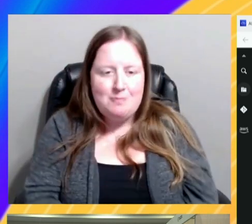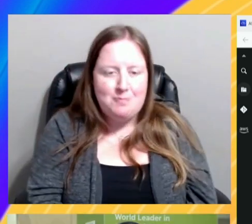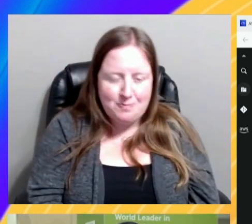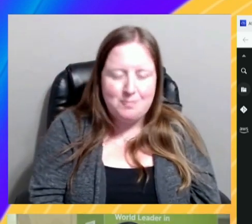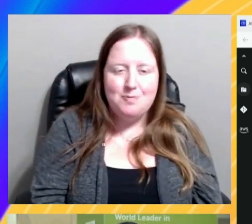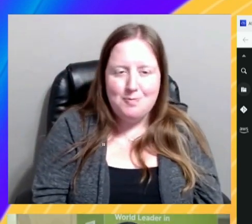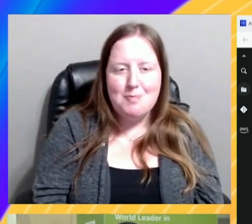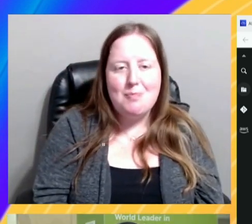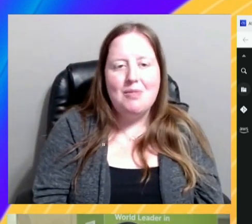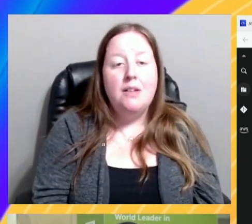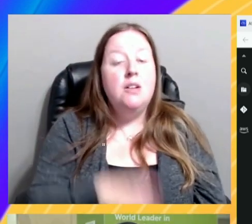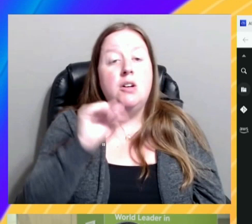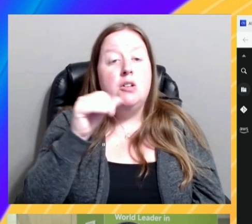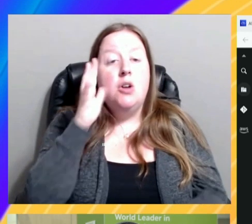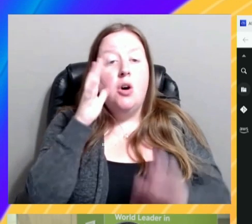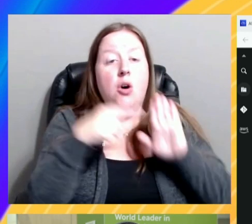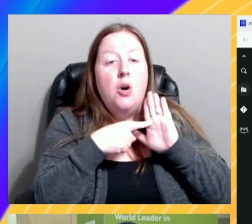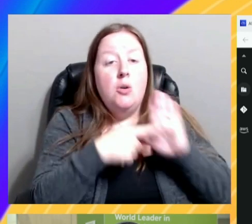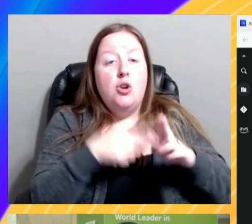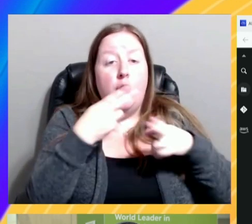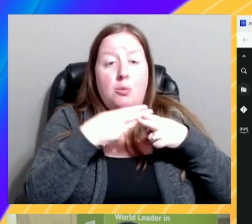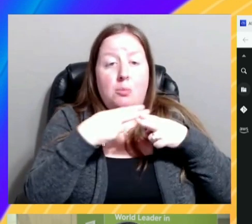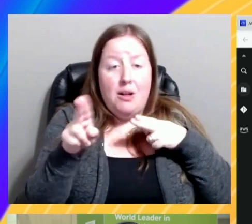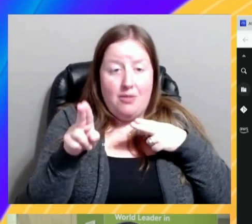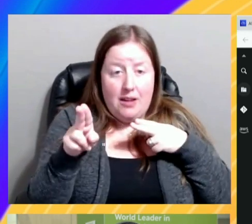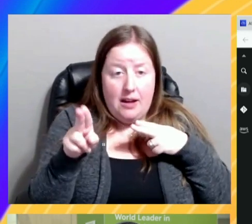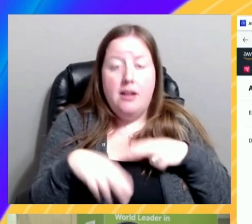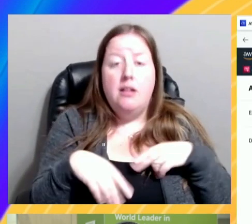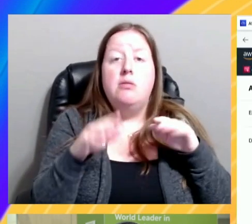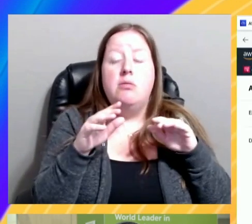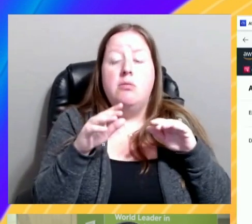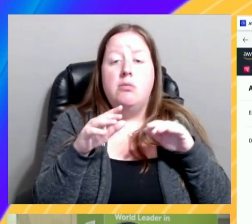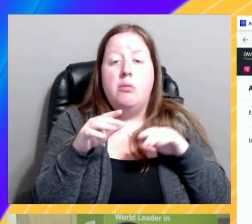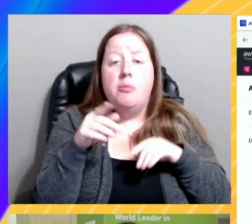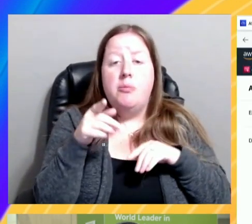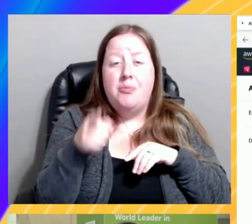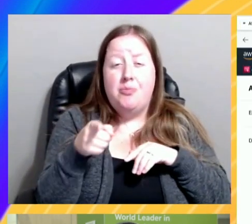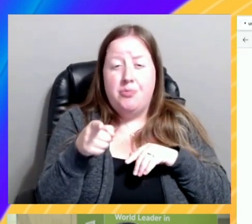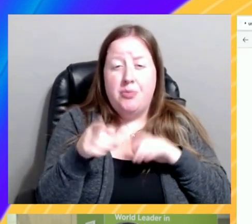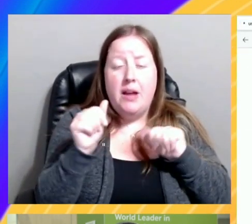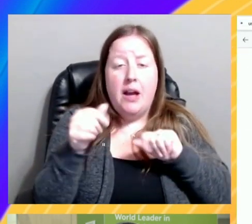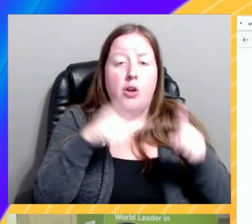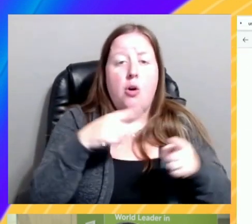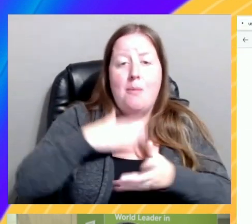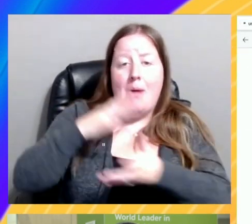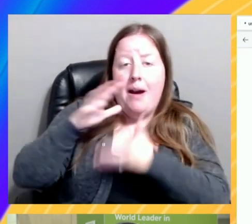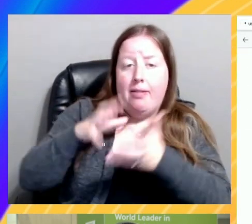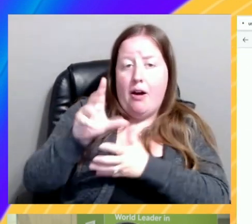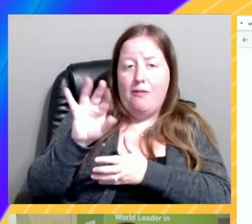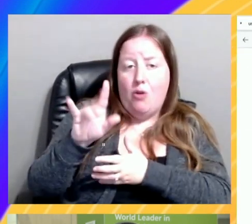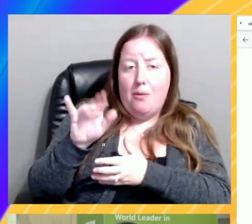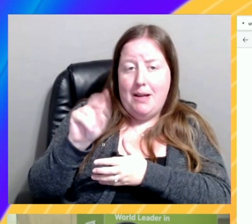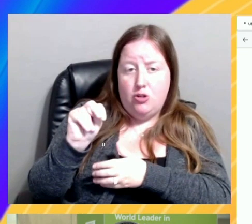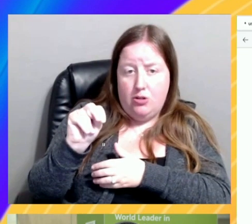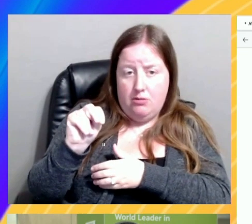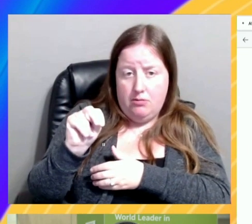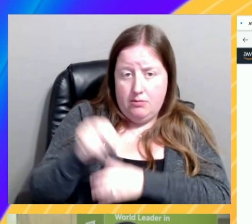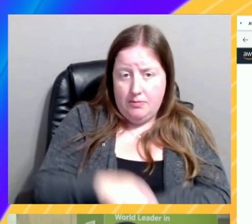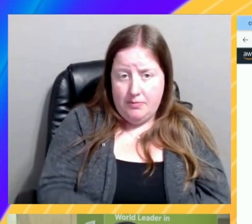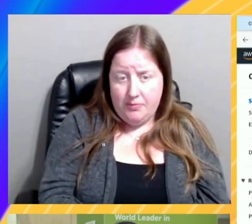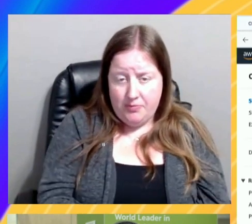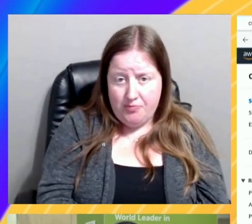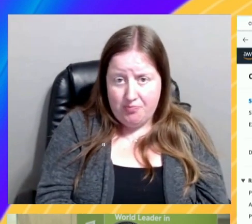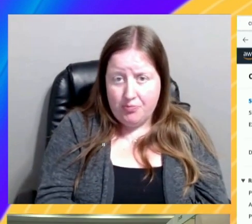So let me show you briefly here how I can go ahead and go to my CloudFormation. And while you're waiting for that to load, we talked